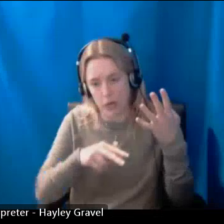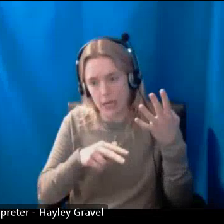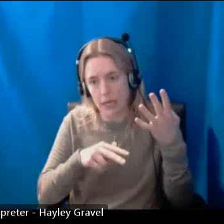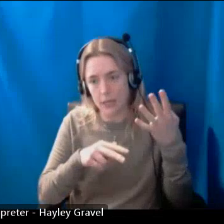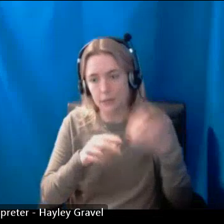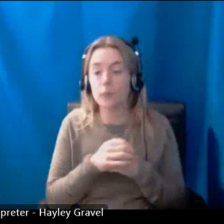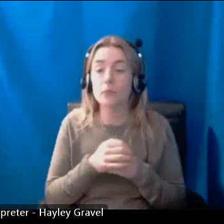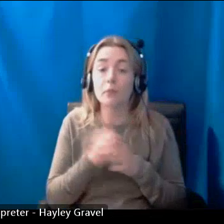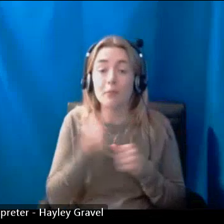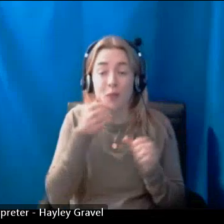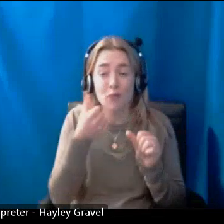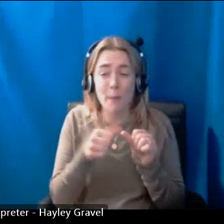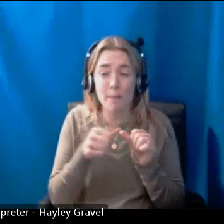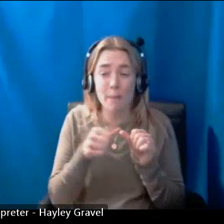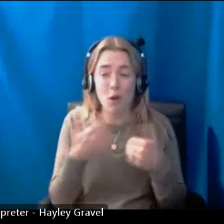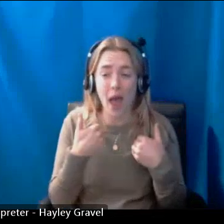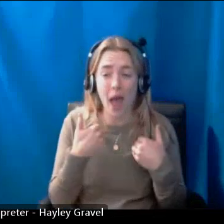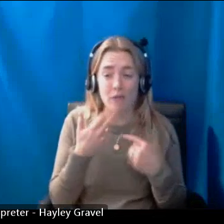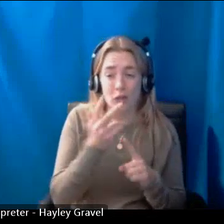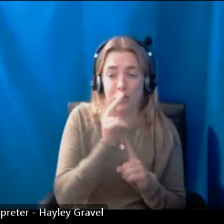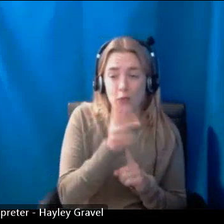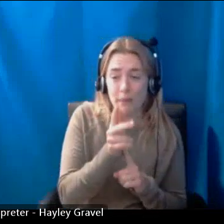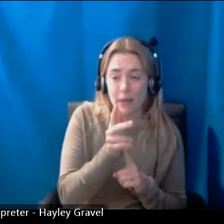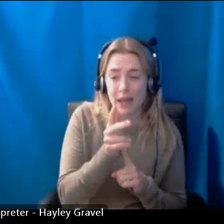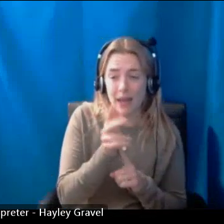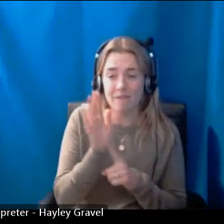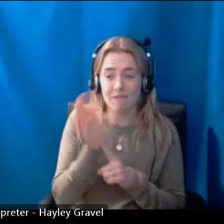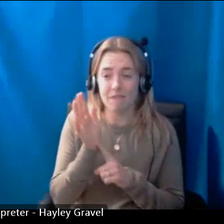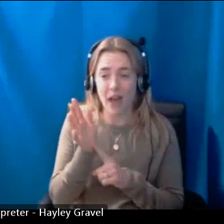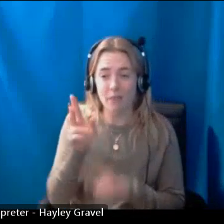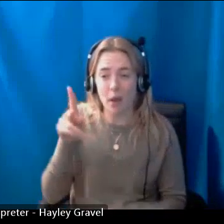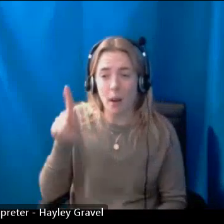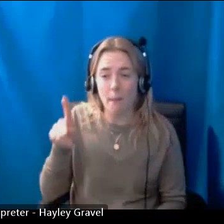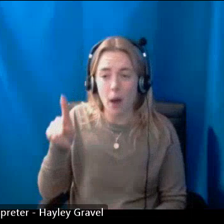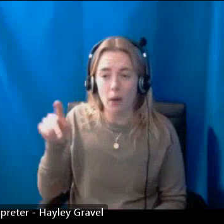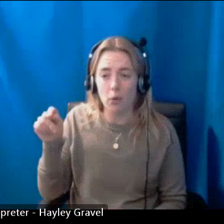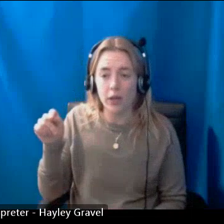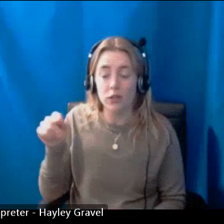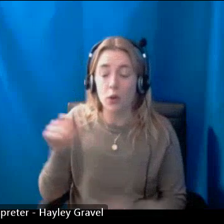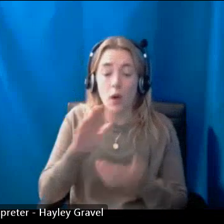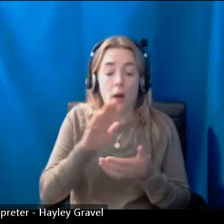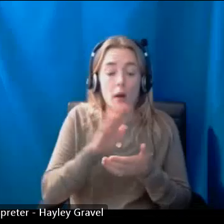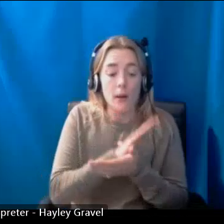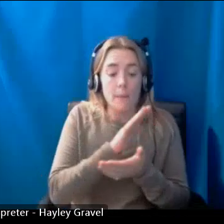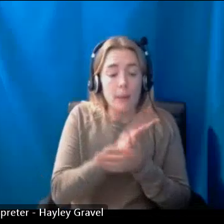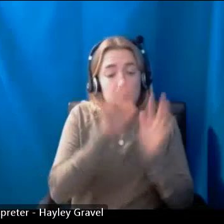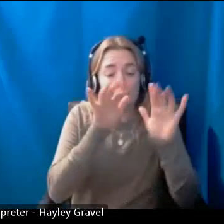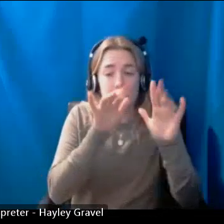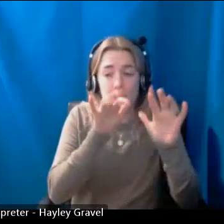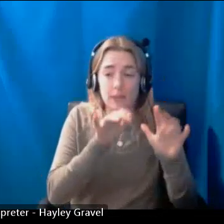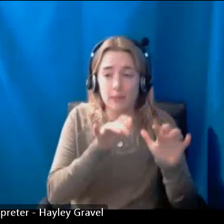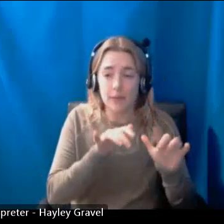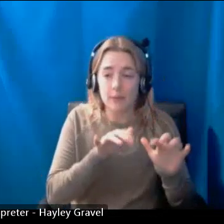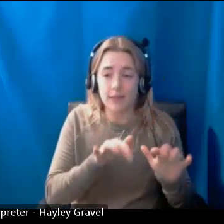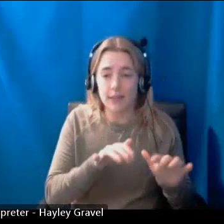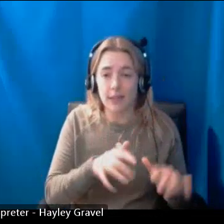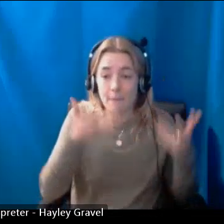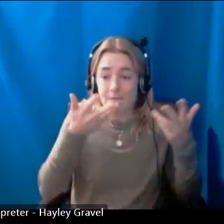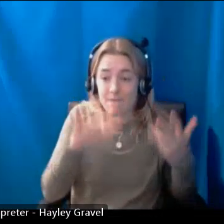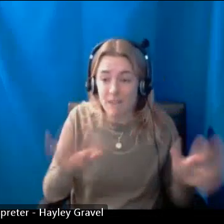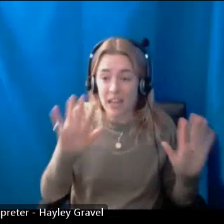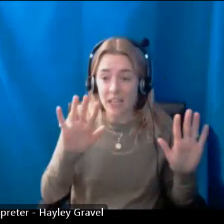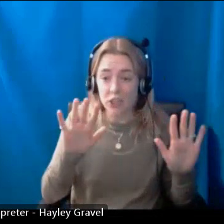5 minute PowerPoint at the end, sort of summarizing all of this at the end. All right. Okay. Yeah. That